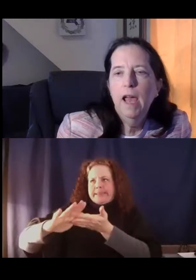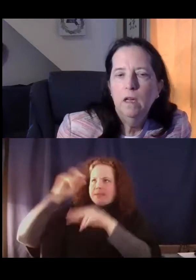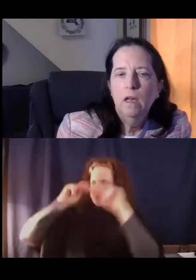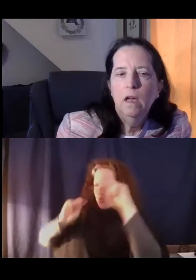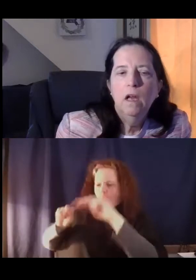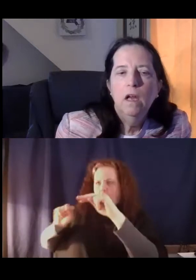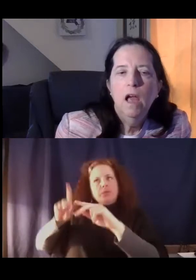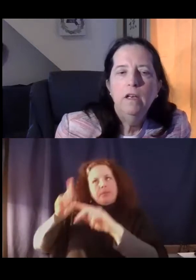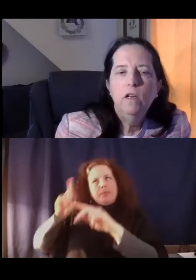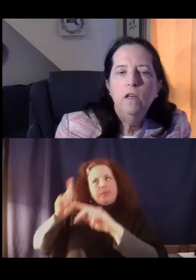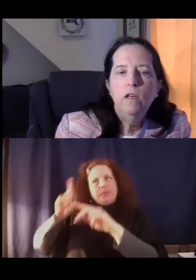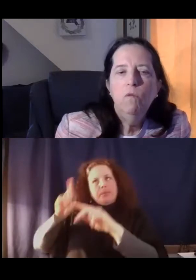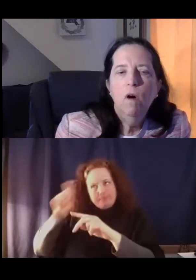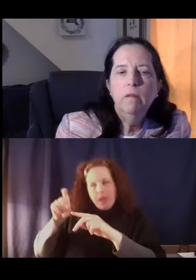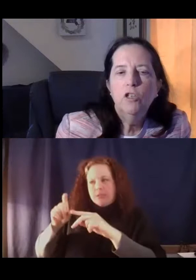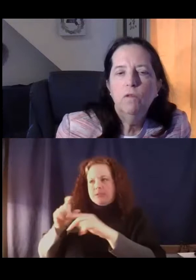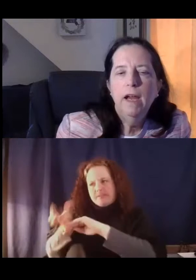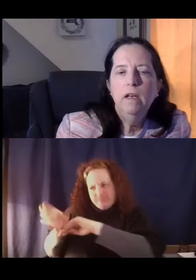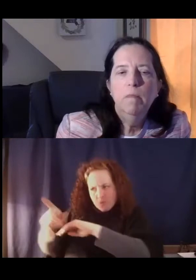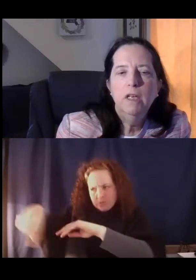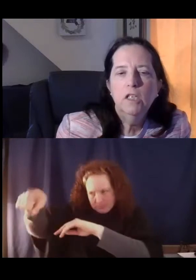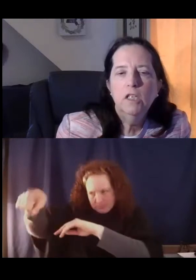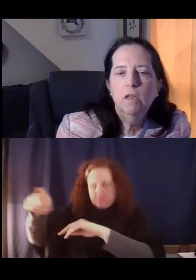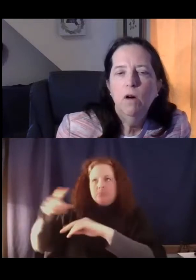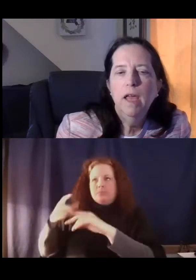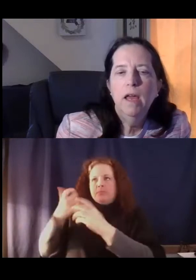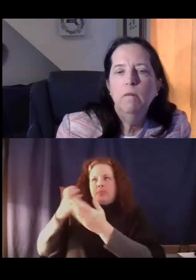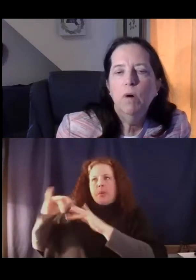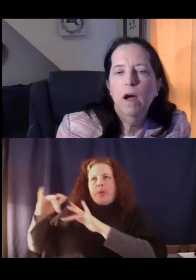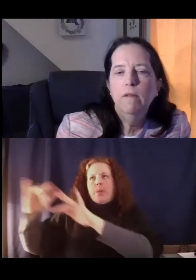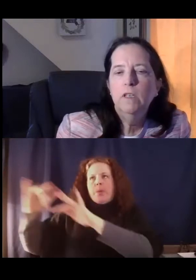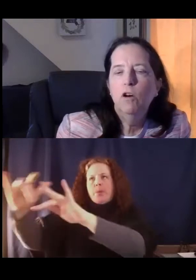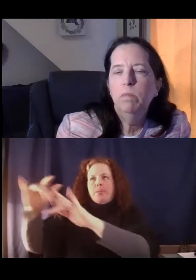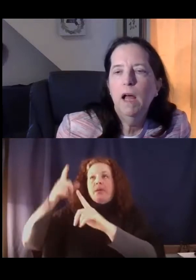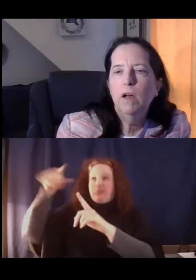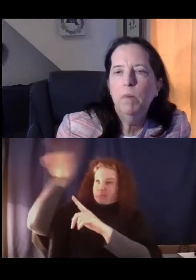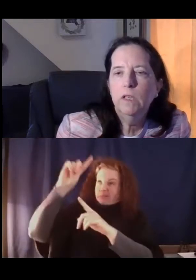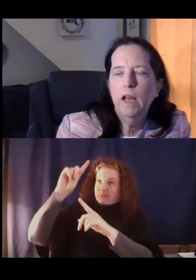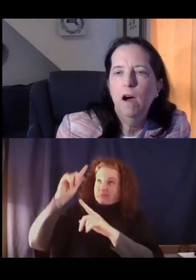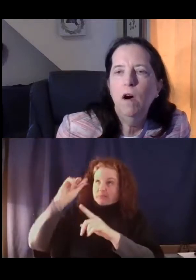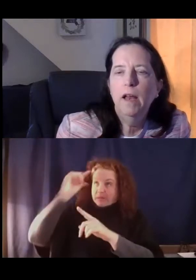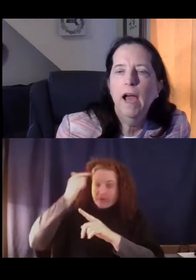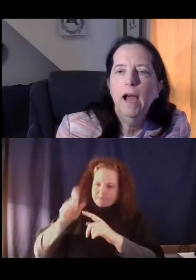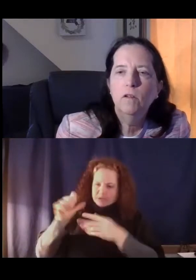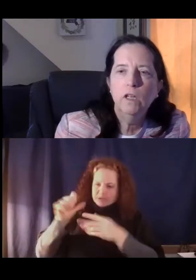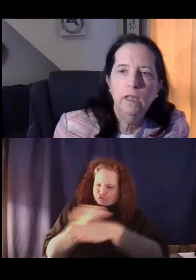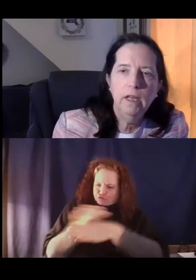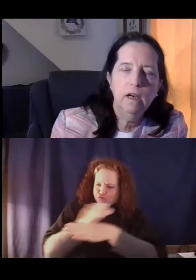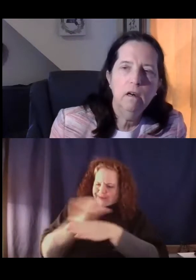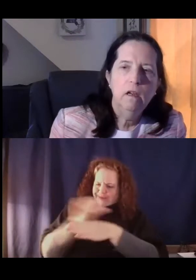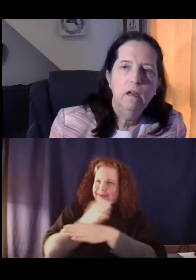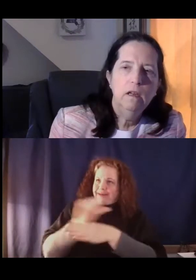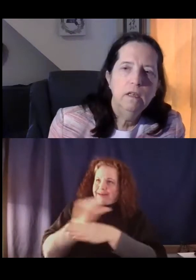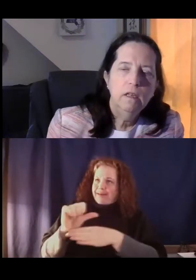policies, and you want to train municipal and private snow plowing personnel on how to